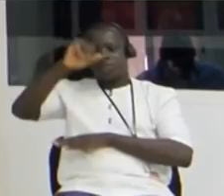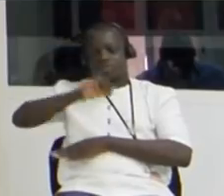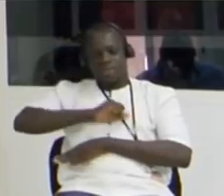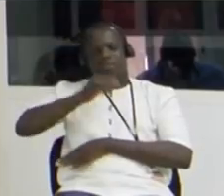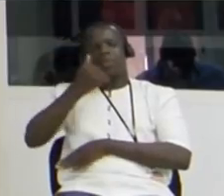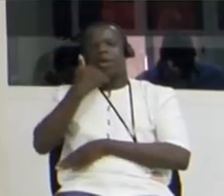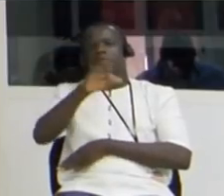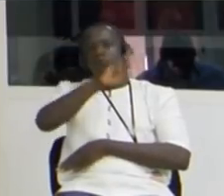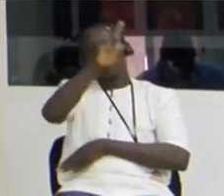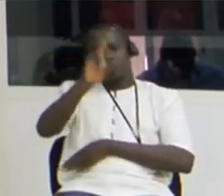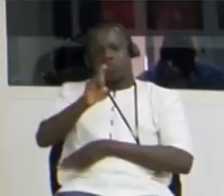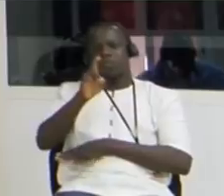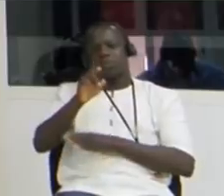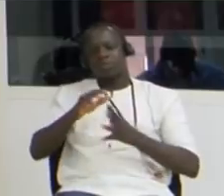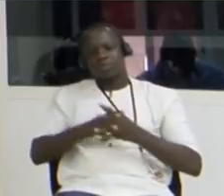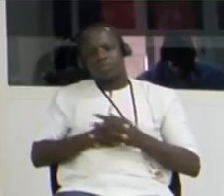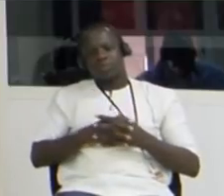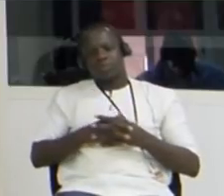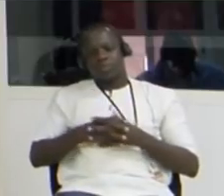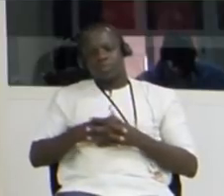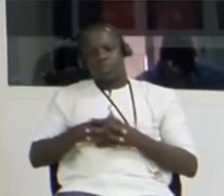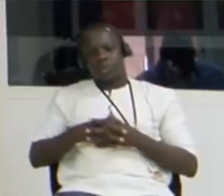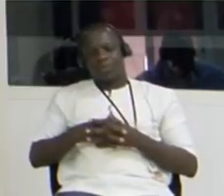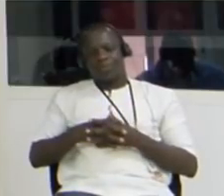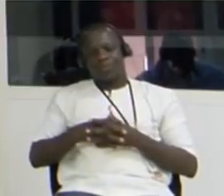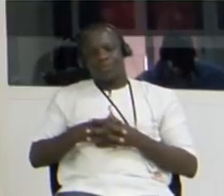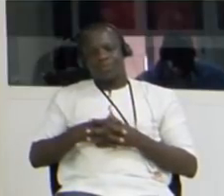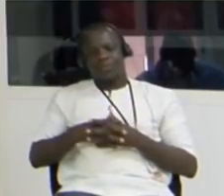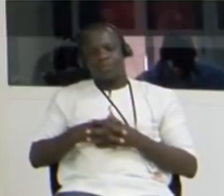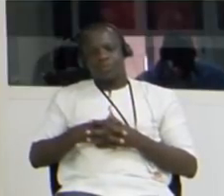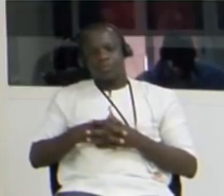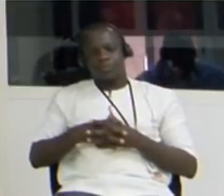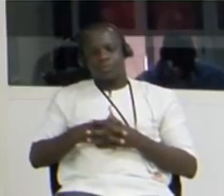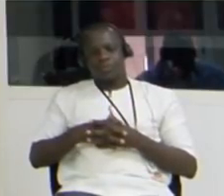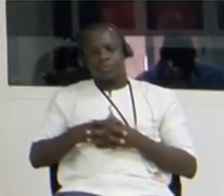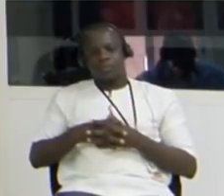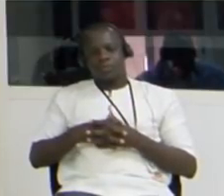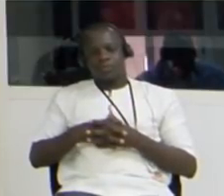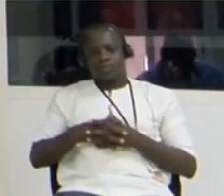asking. Yeah. As I told you,